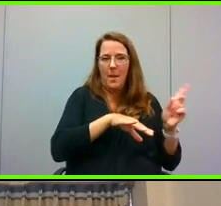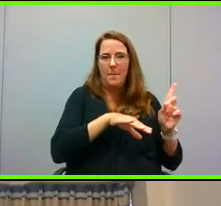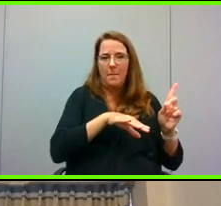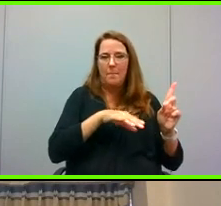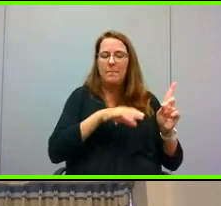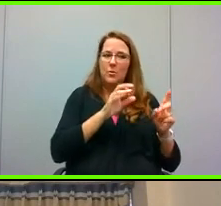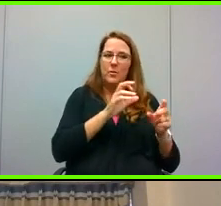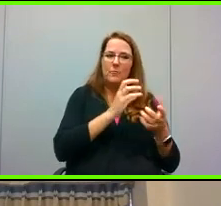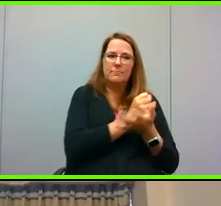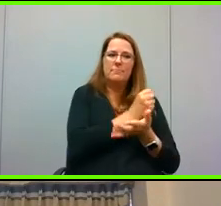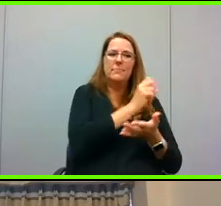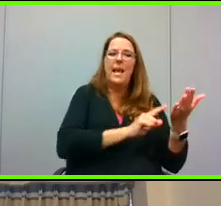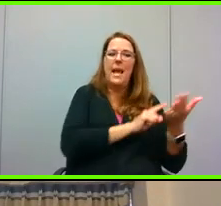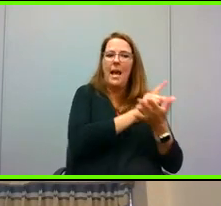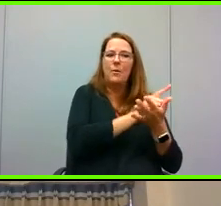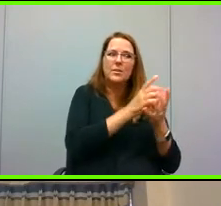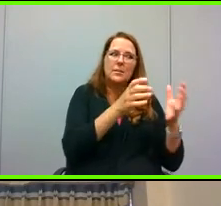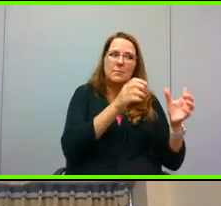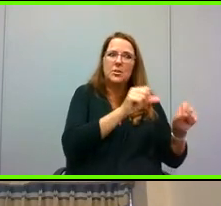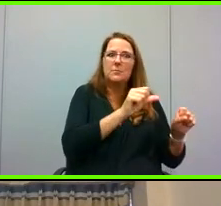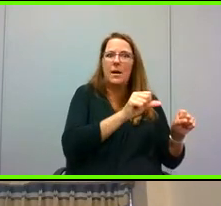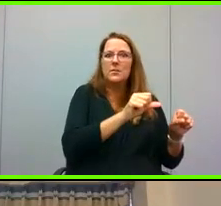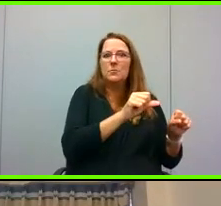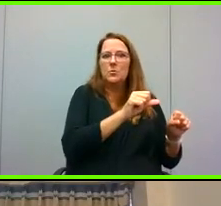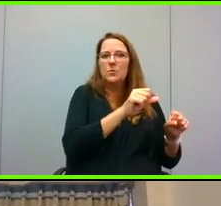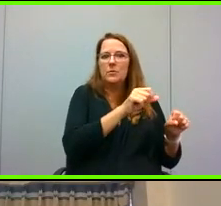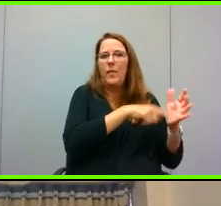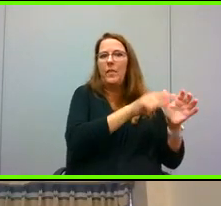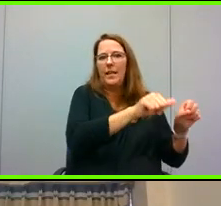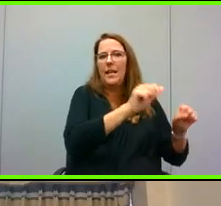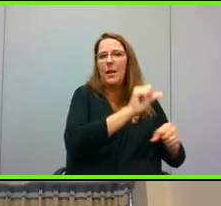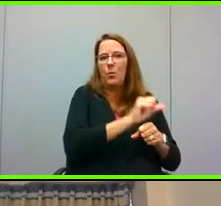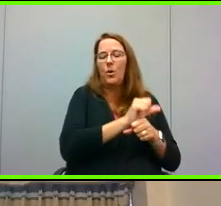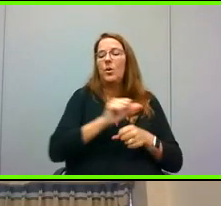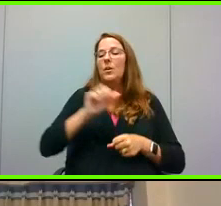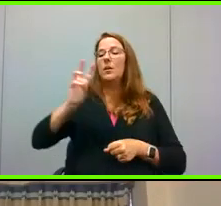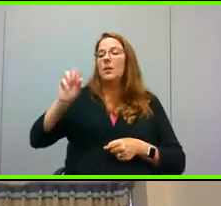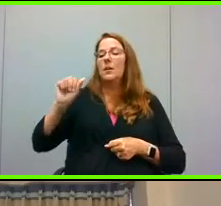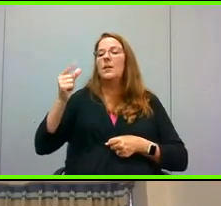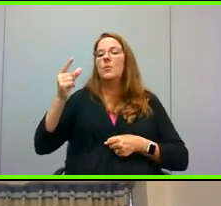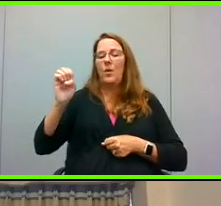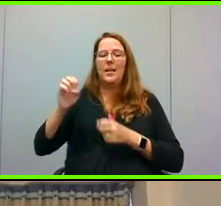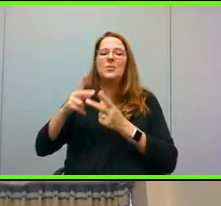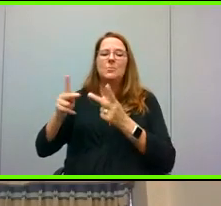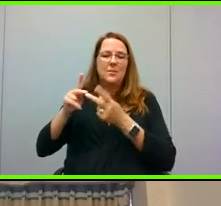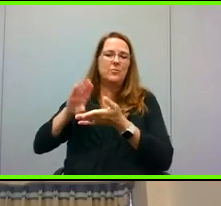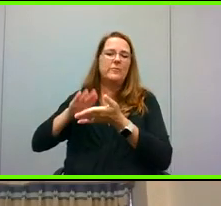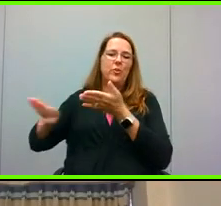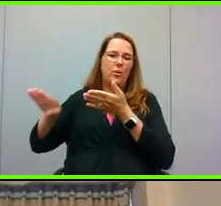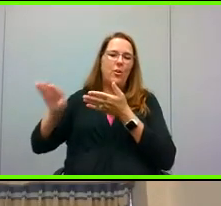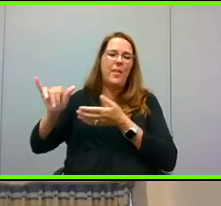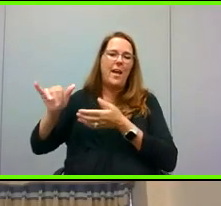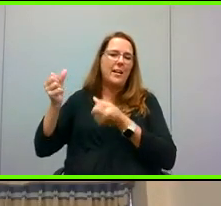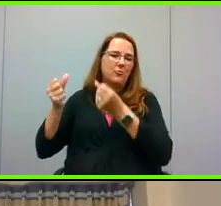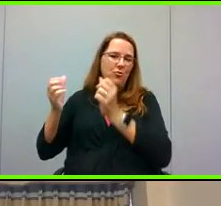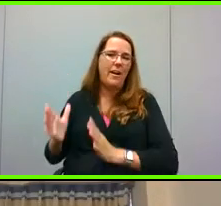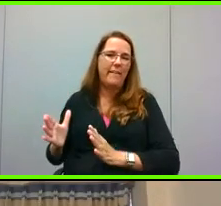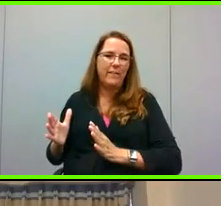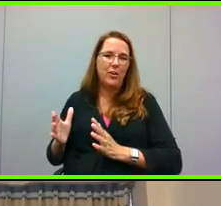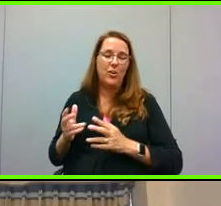for the service that we can have them do. But the wage position was furloughed for our drivers. They're the only